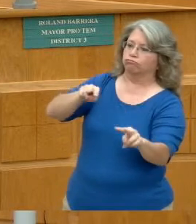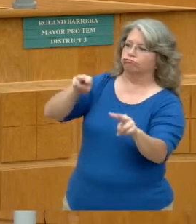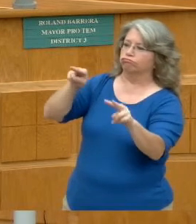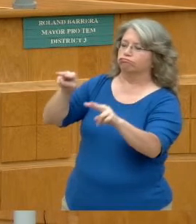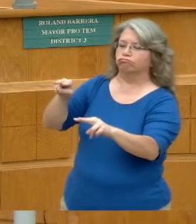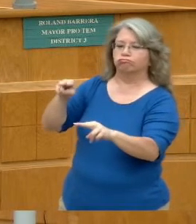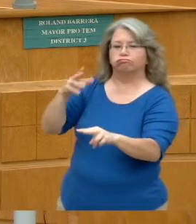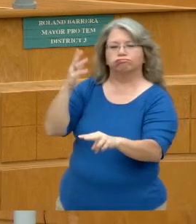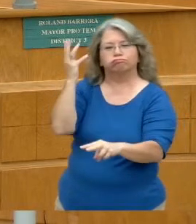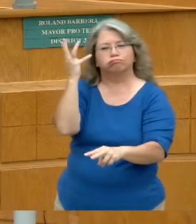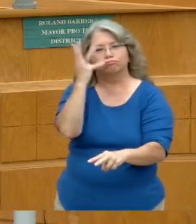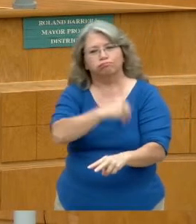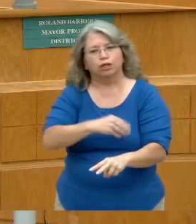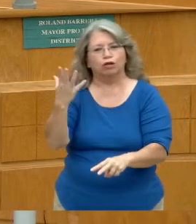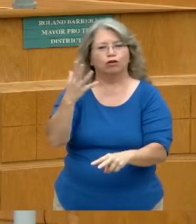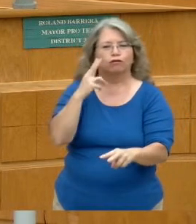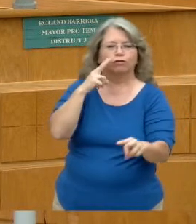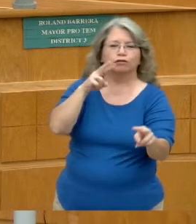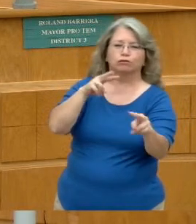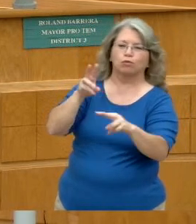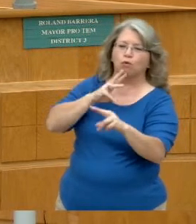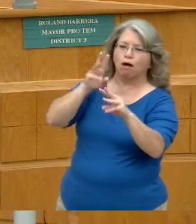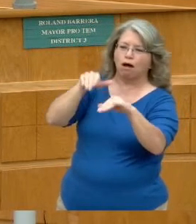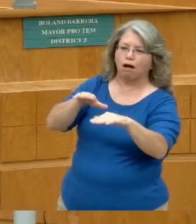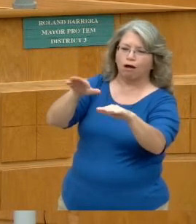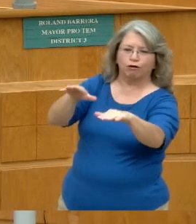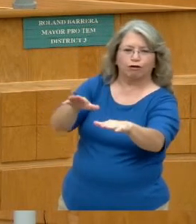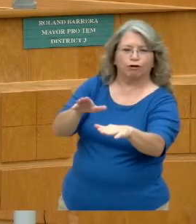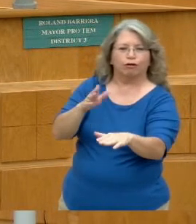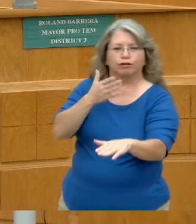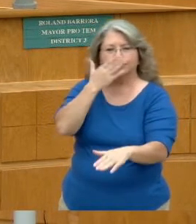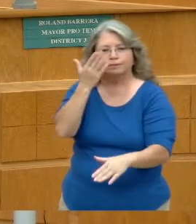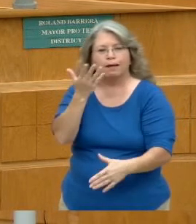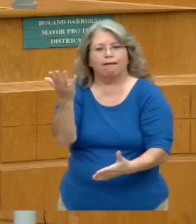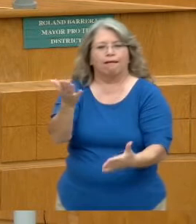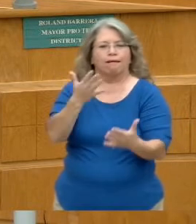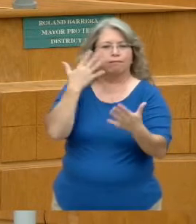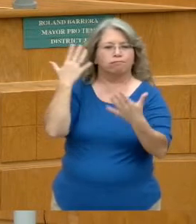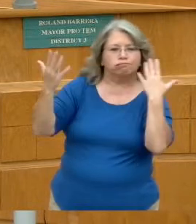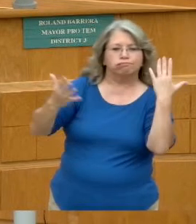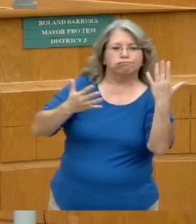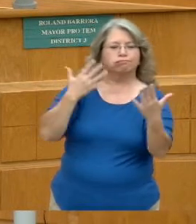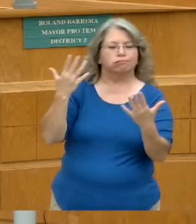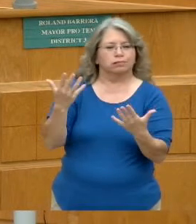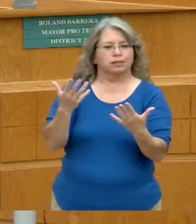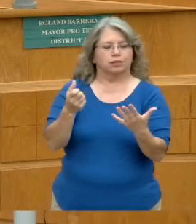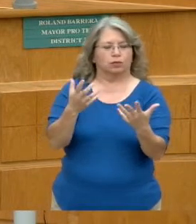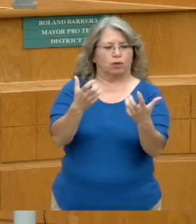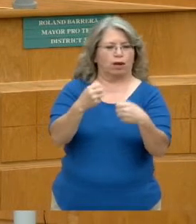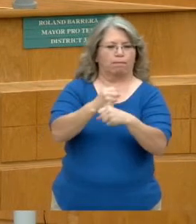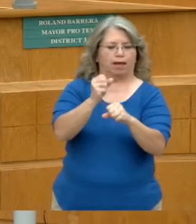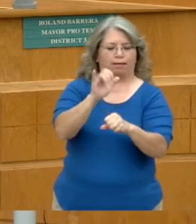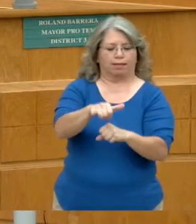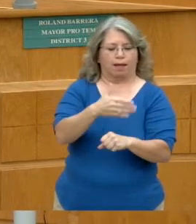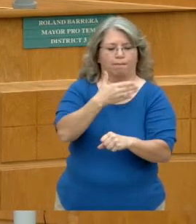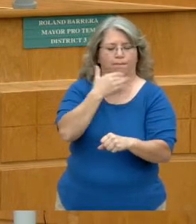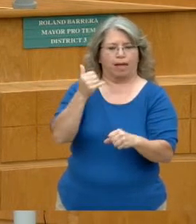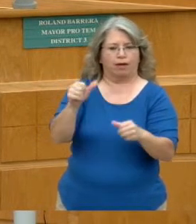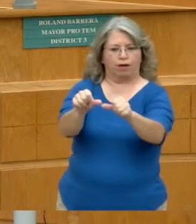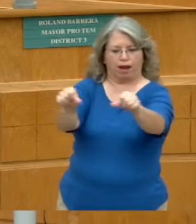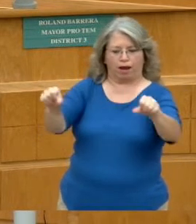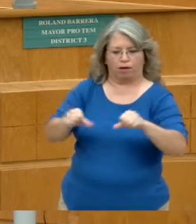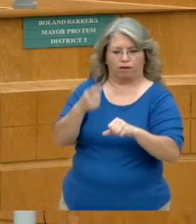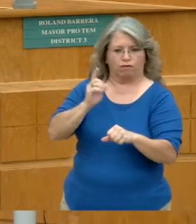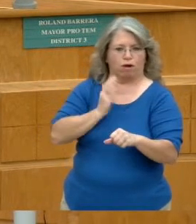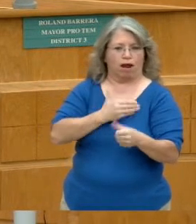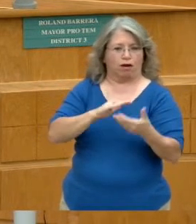smell, the wind, the sounds. And so we want to really make that a better and more usable amenity for our community. This is a great